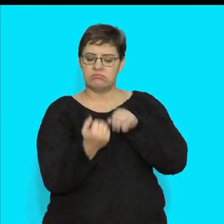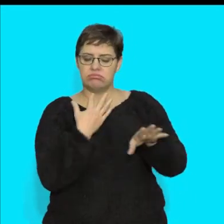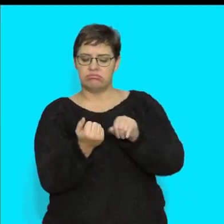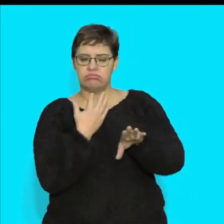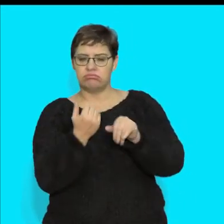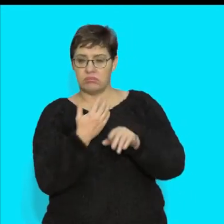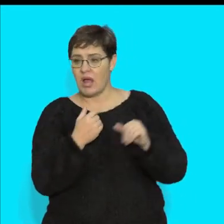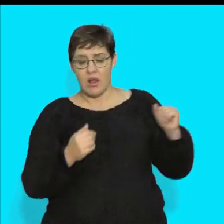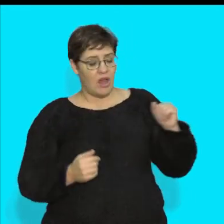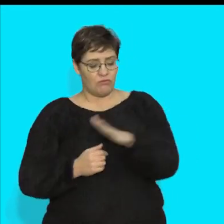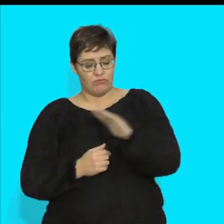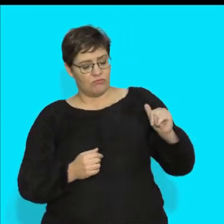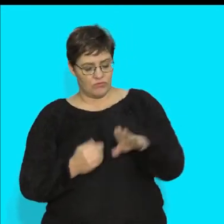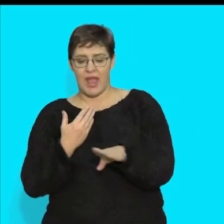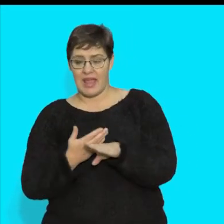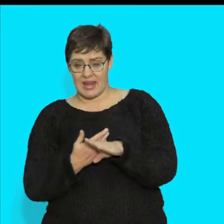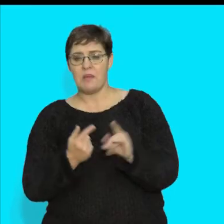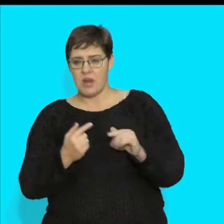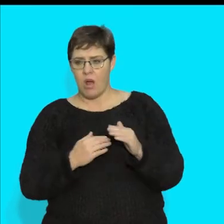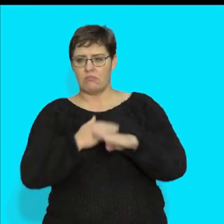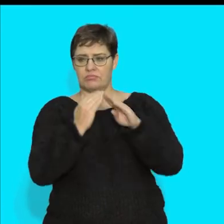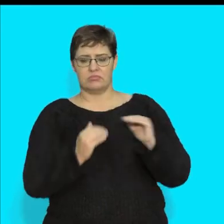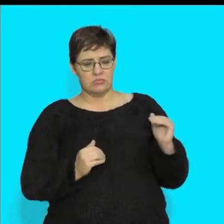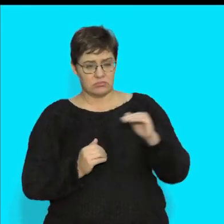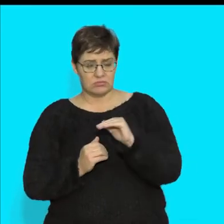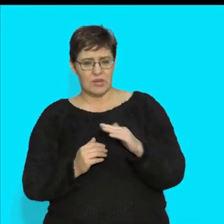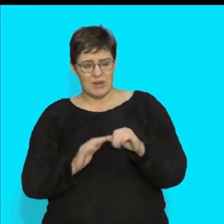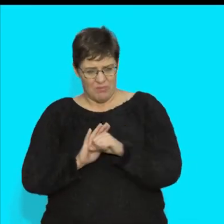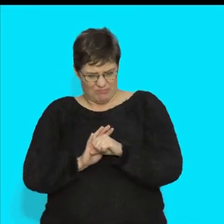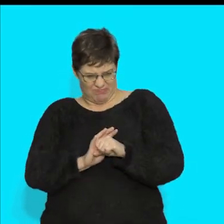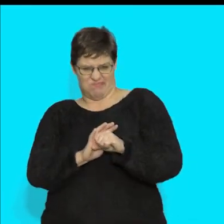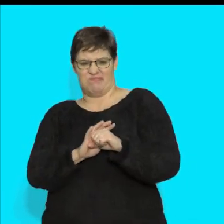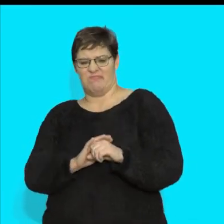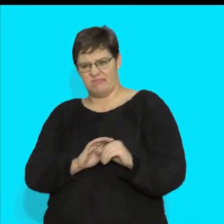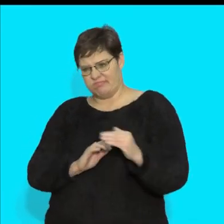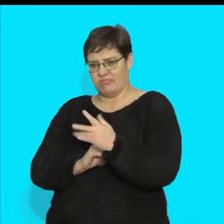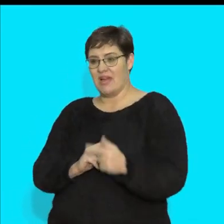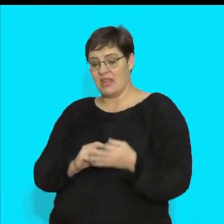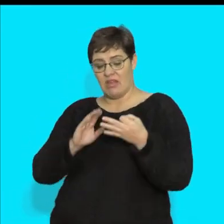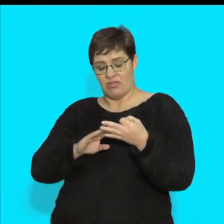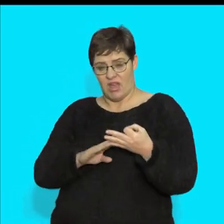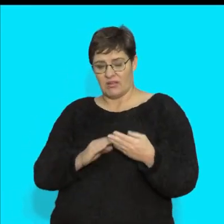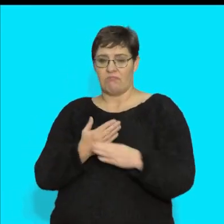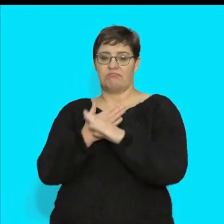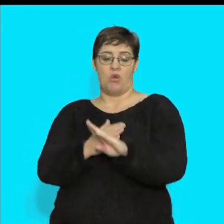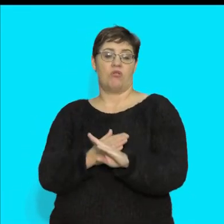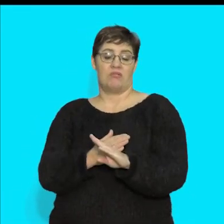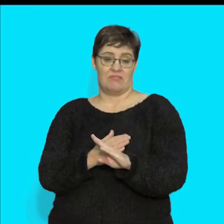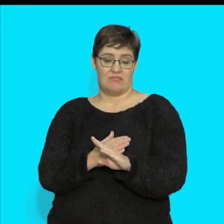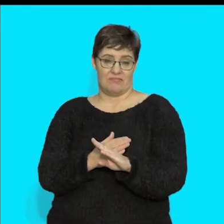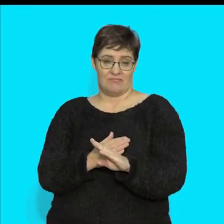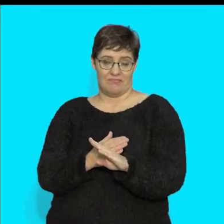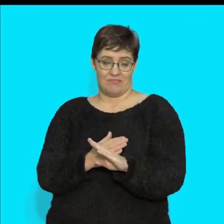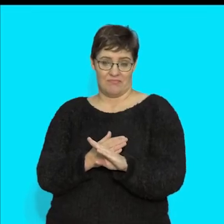Two things could happen over here. We got two options that could happen. Number one, the vessel becomes